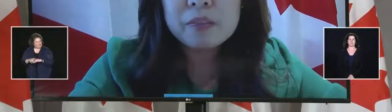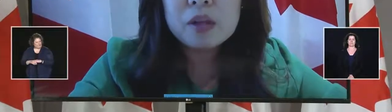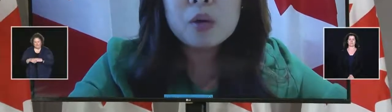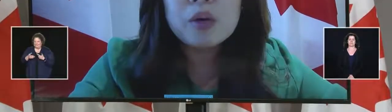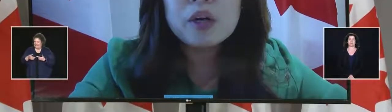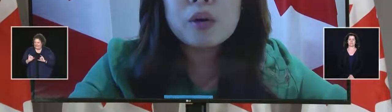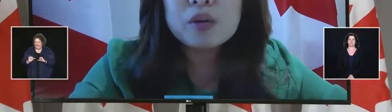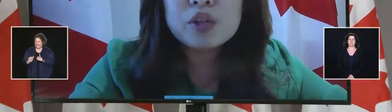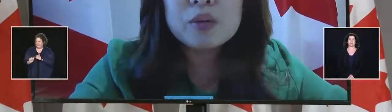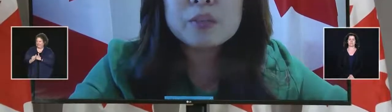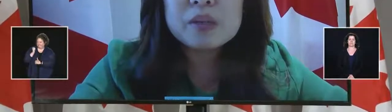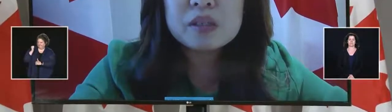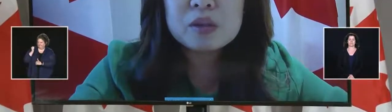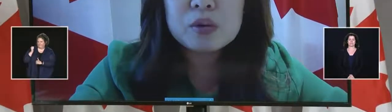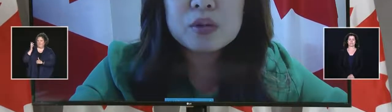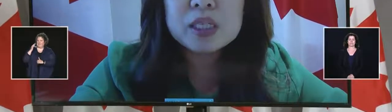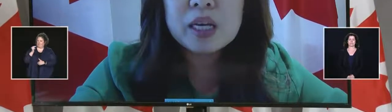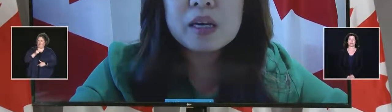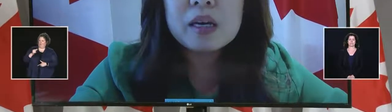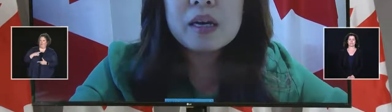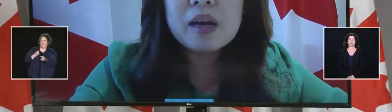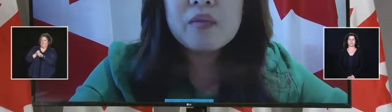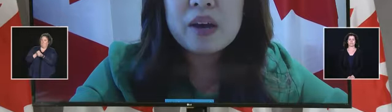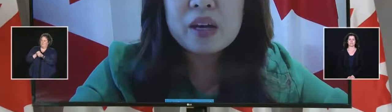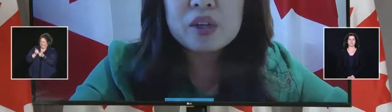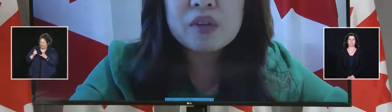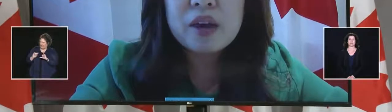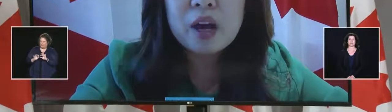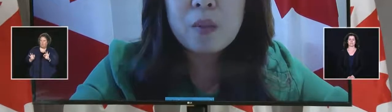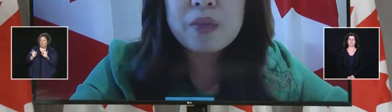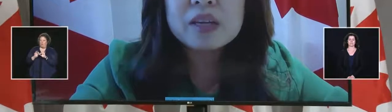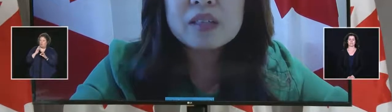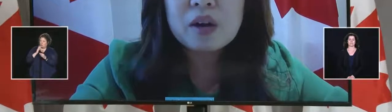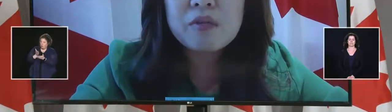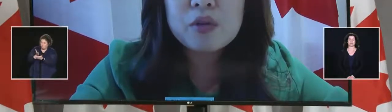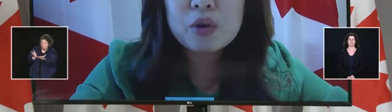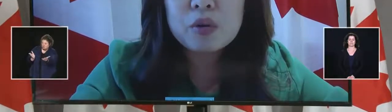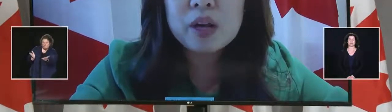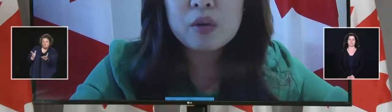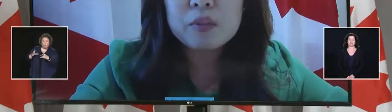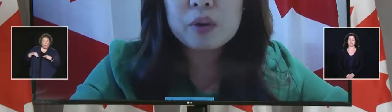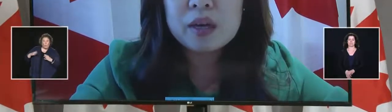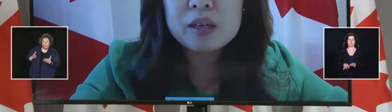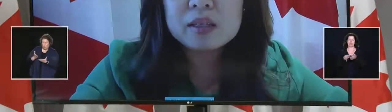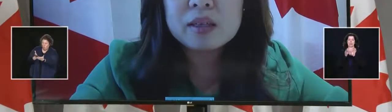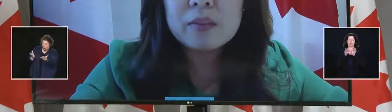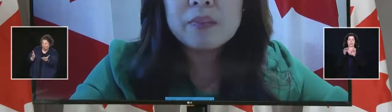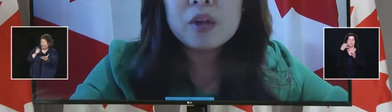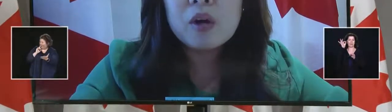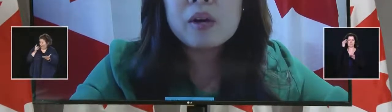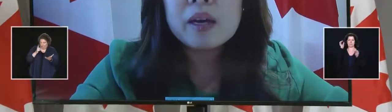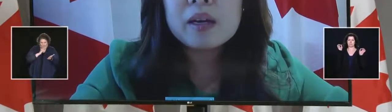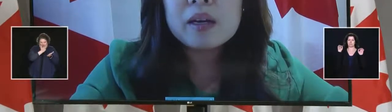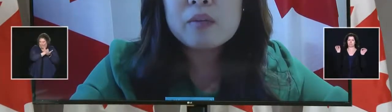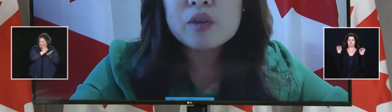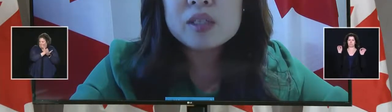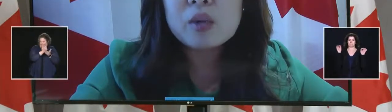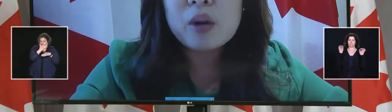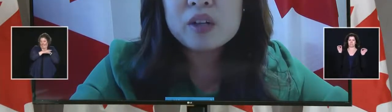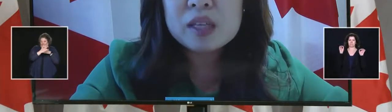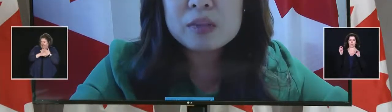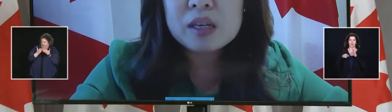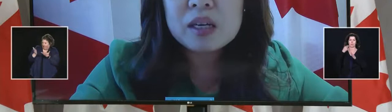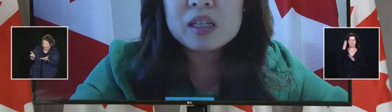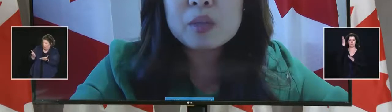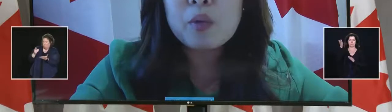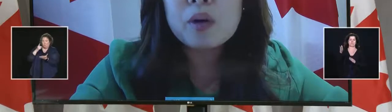in. We encourage you as business owners to take advantage of the help that is there for you and your employees. Our Canada Emergency